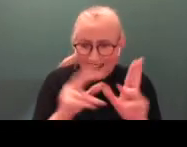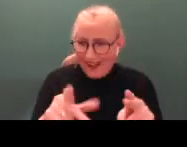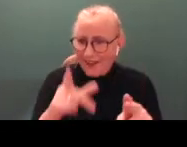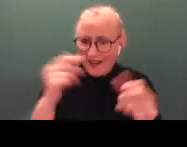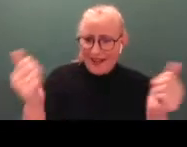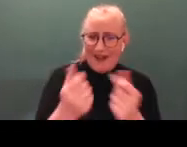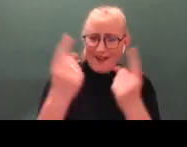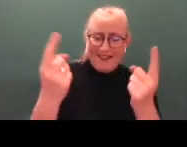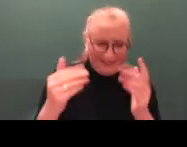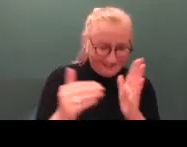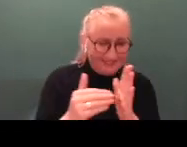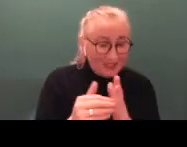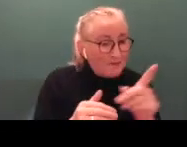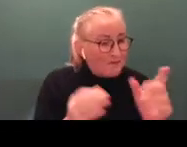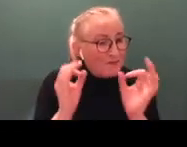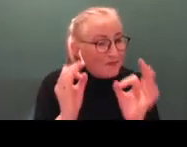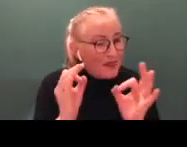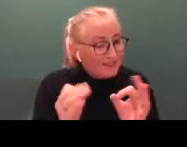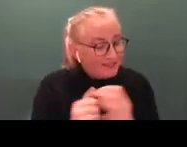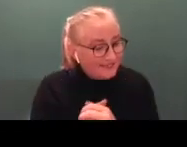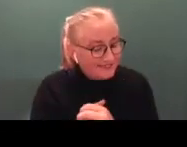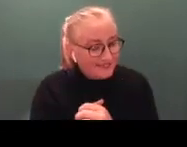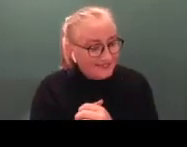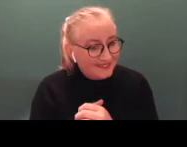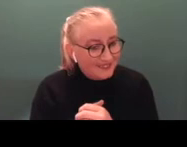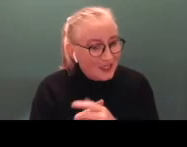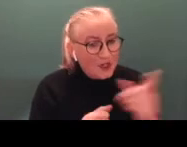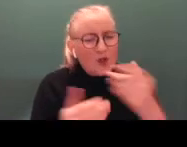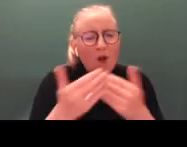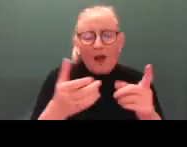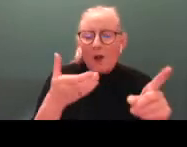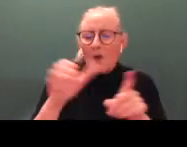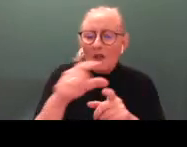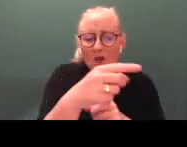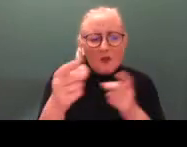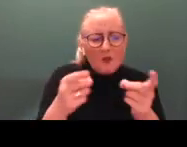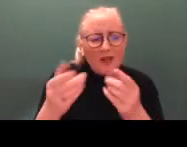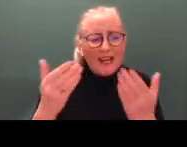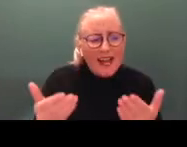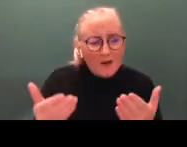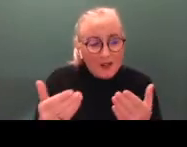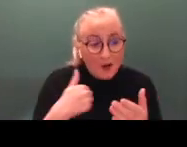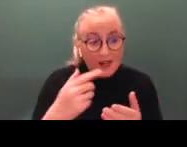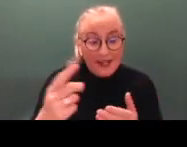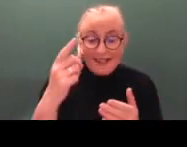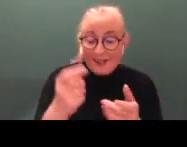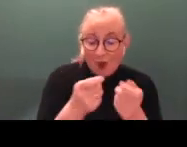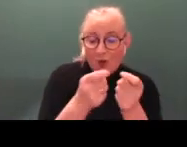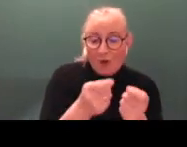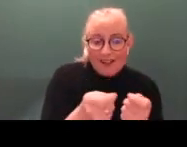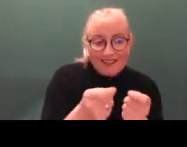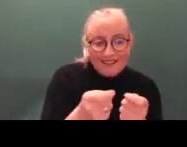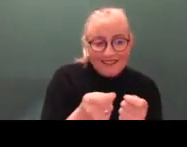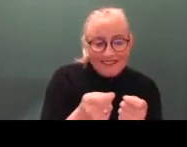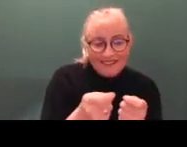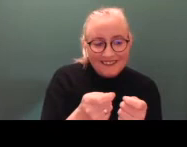That's brilliant. And you're doing a few courses now at the moment as well. What courses are you doing? Well, we did a cookery course, but that's